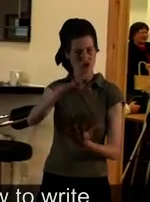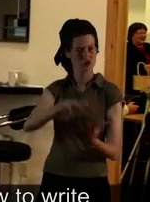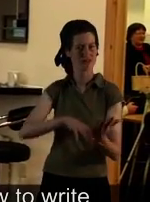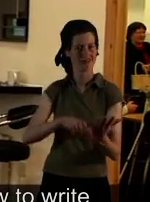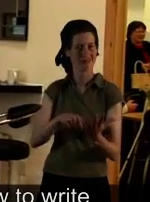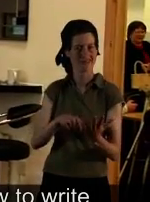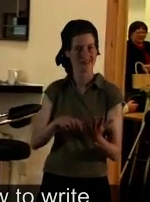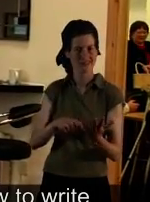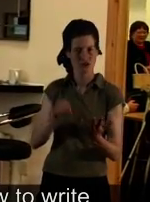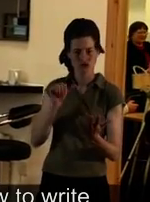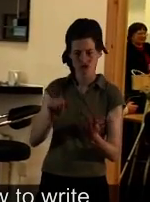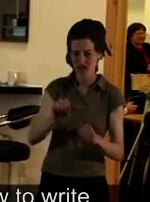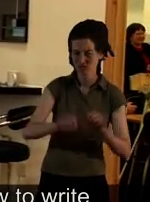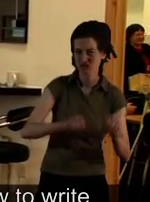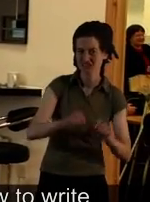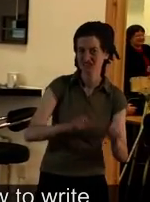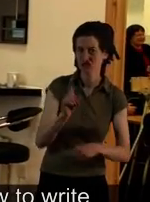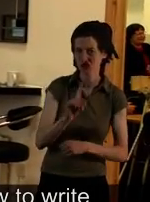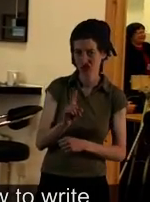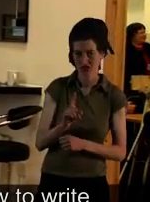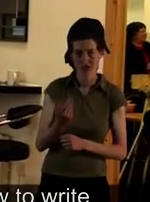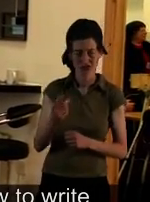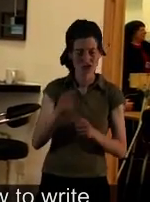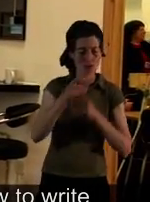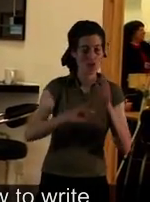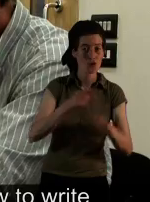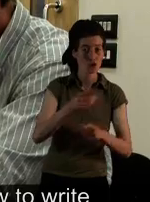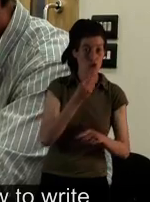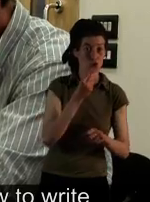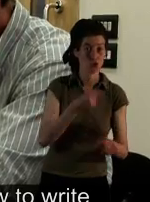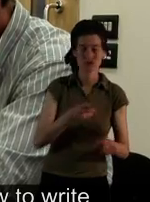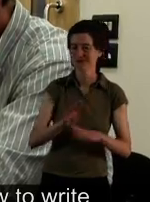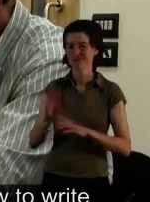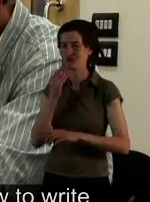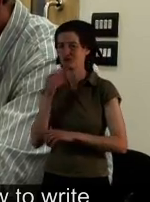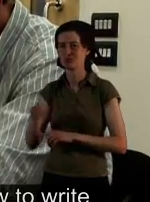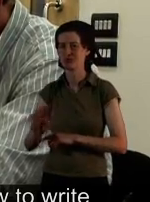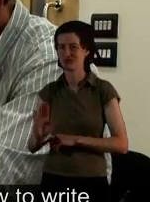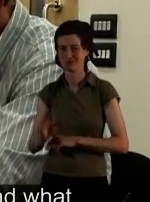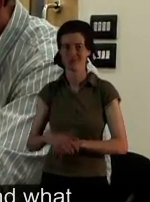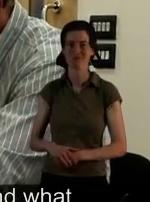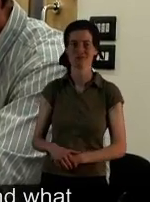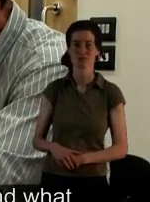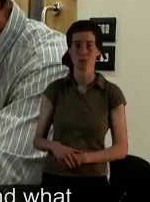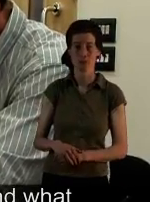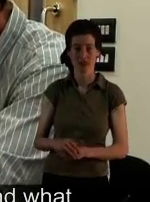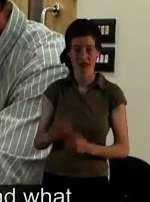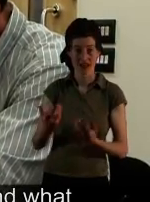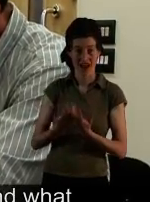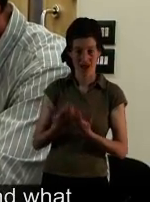to write a funding bid more professionally